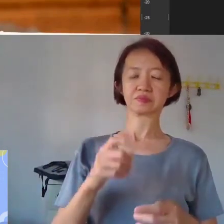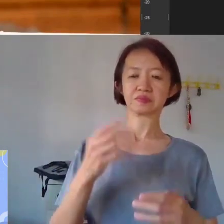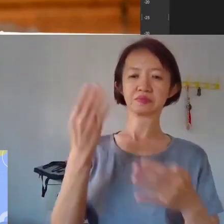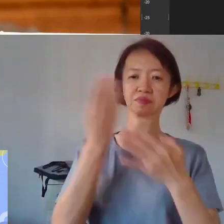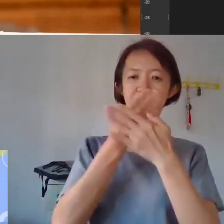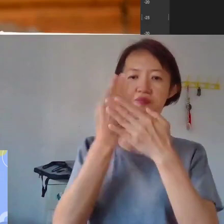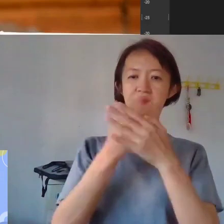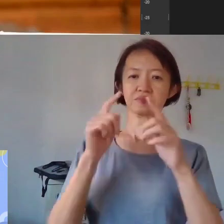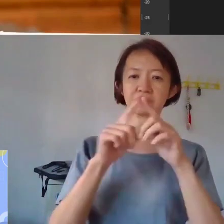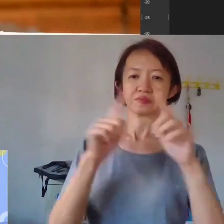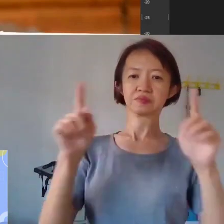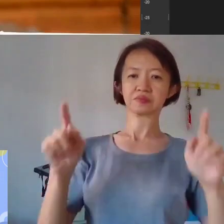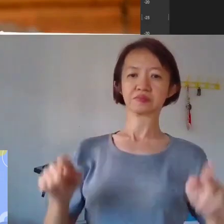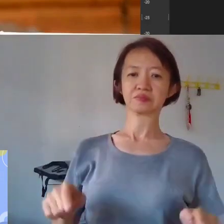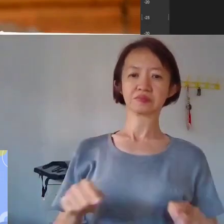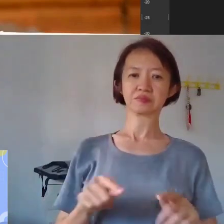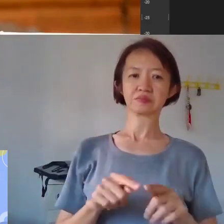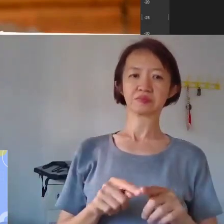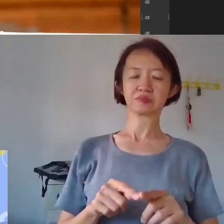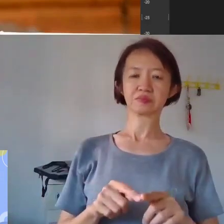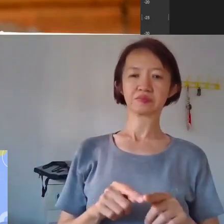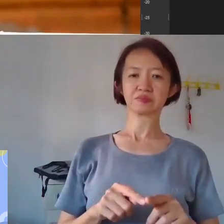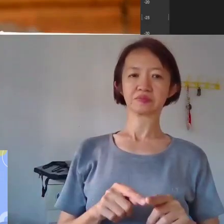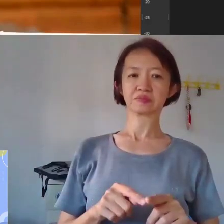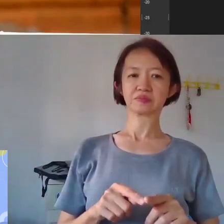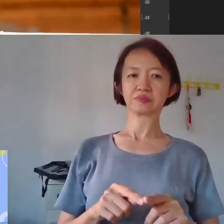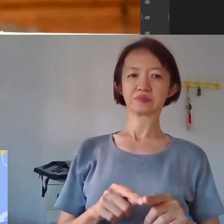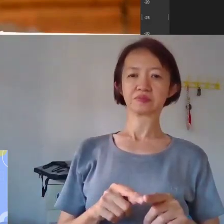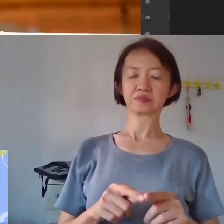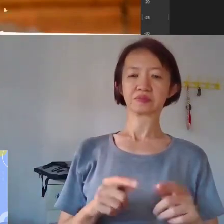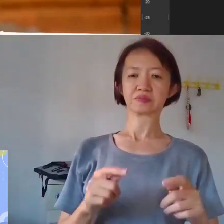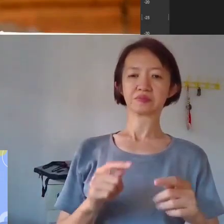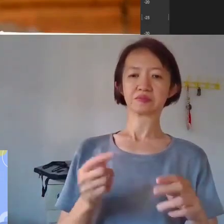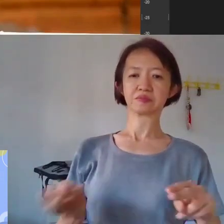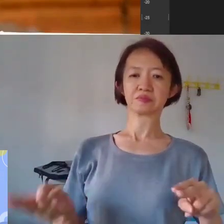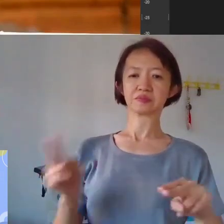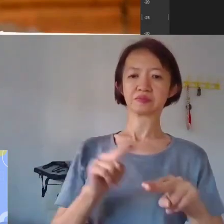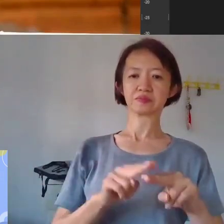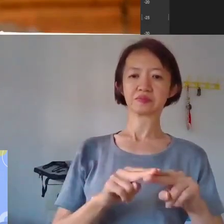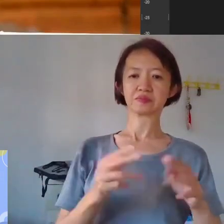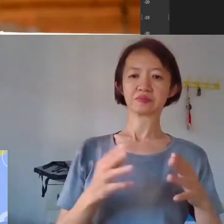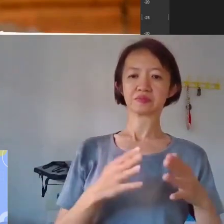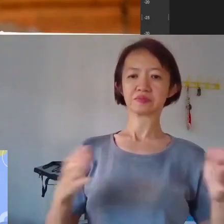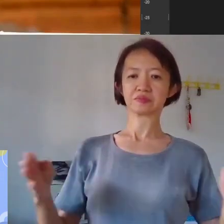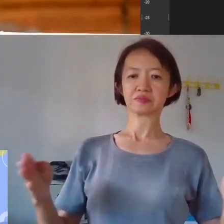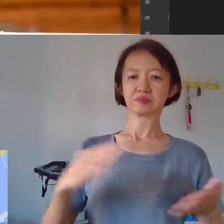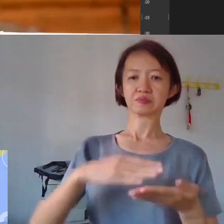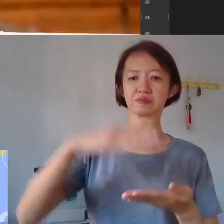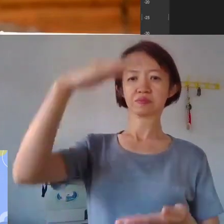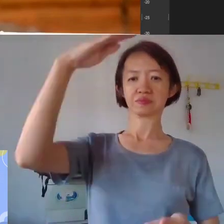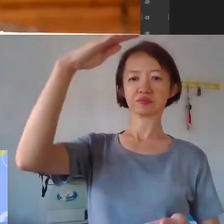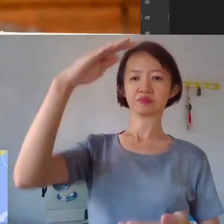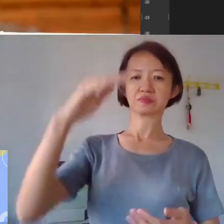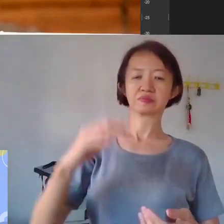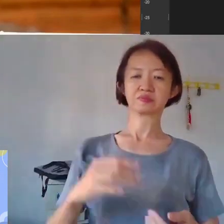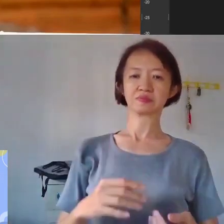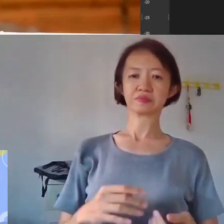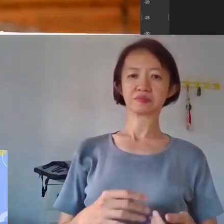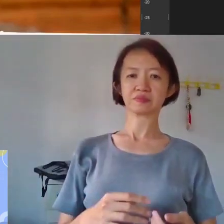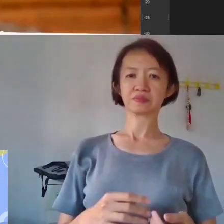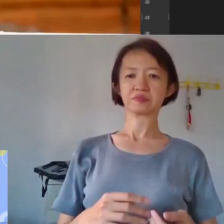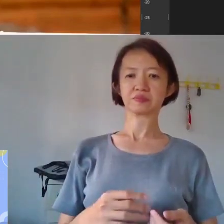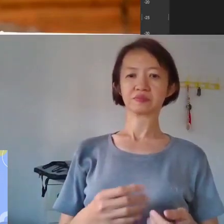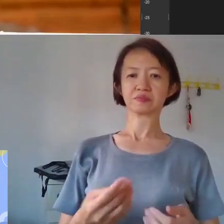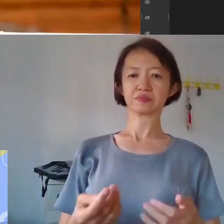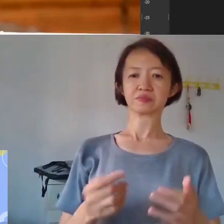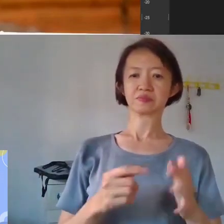we want to see it. Just increase width and height to create the blur effect. You can see this in the middle of the screen,